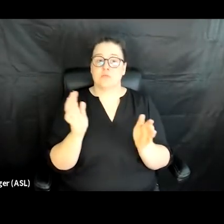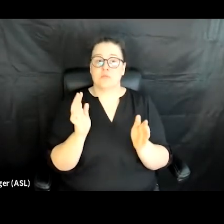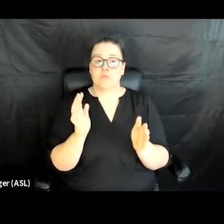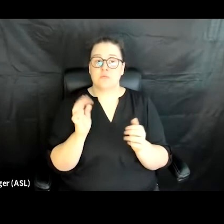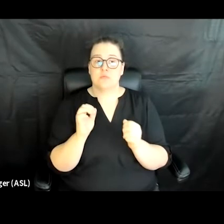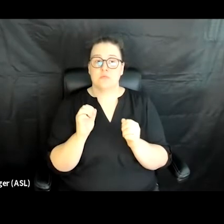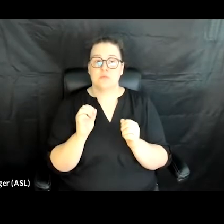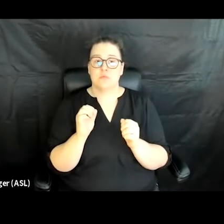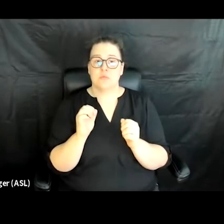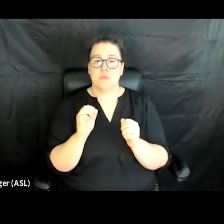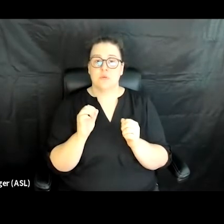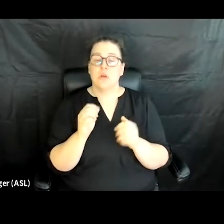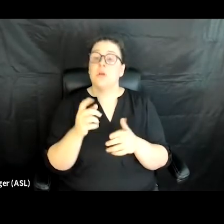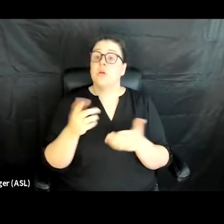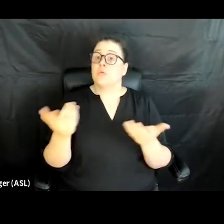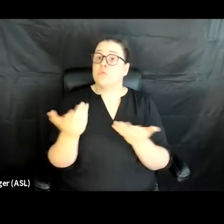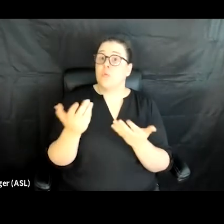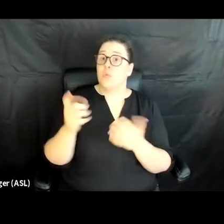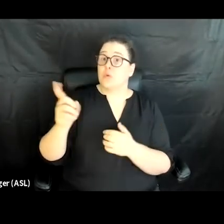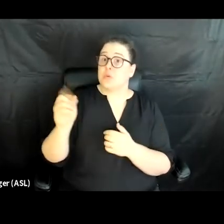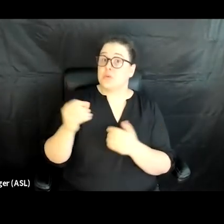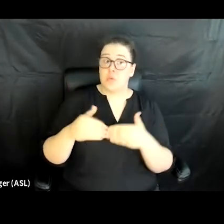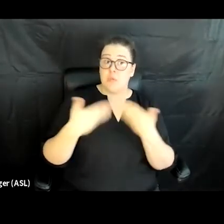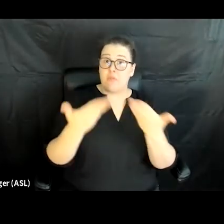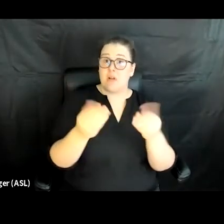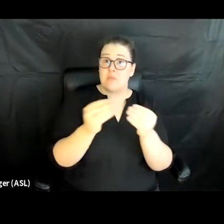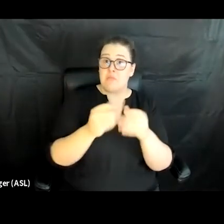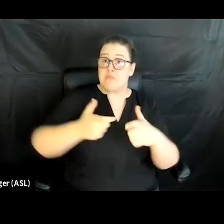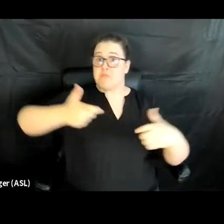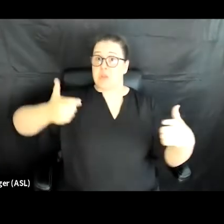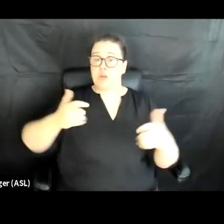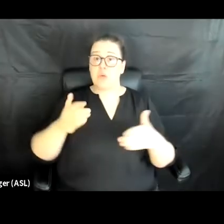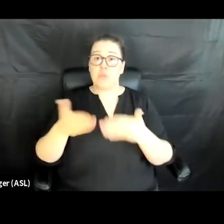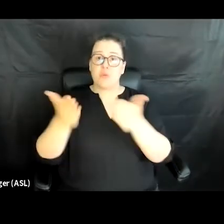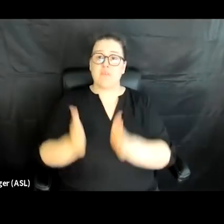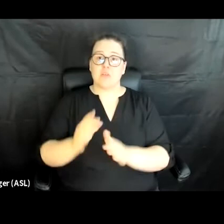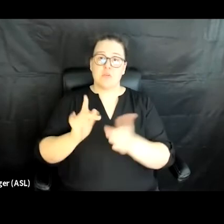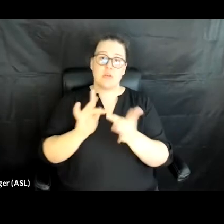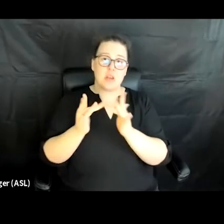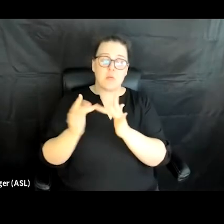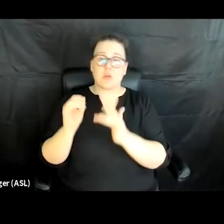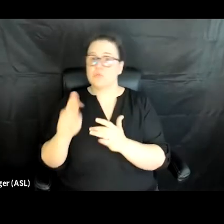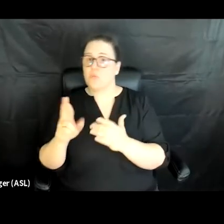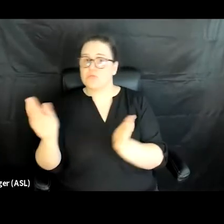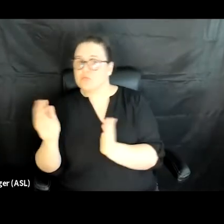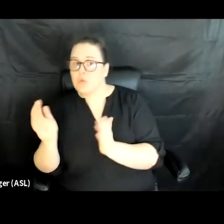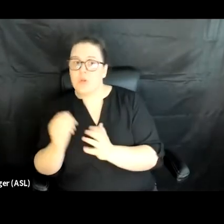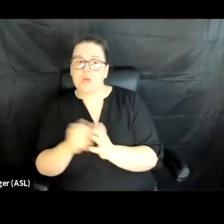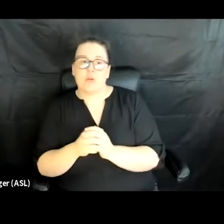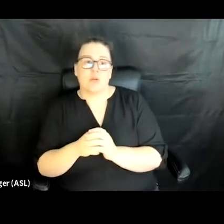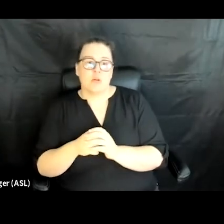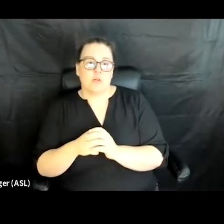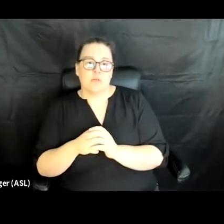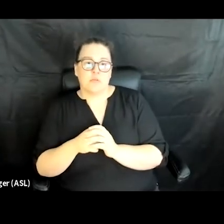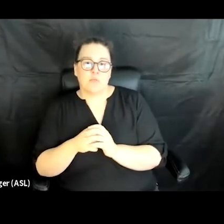broader provider networks for health services? It's hard because we don't necessarily have the workforce in all the places we need to access the services, and